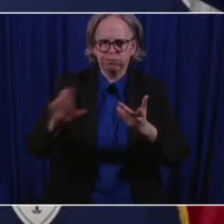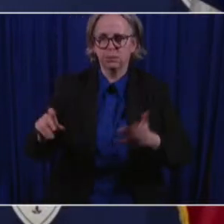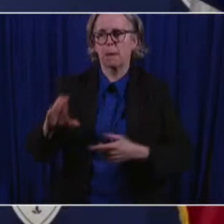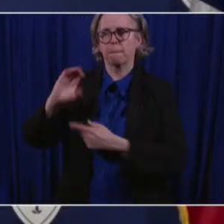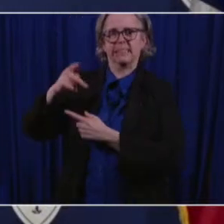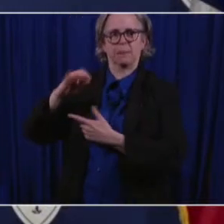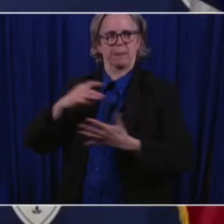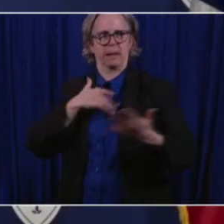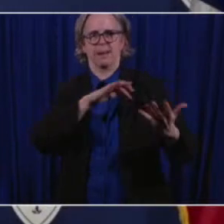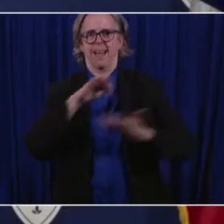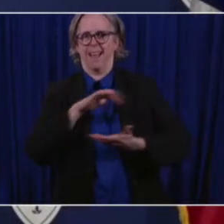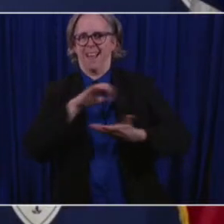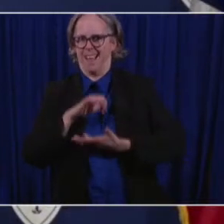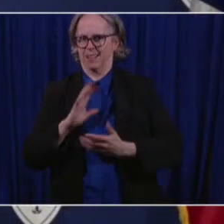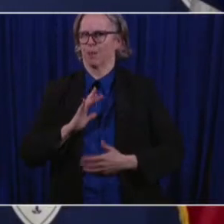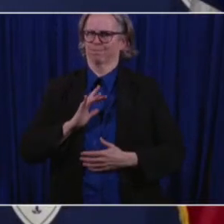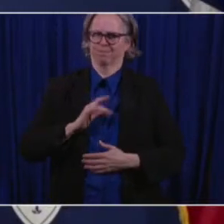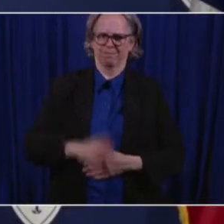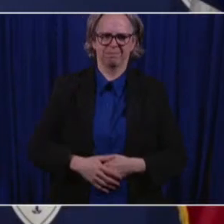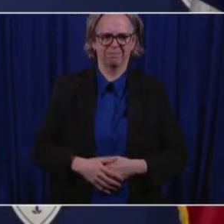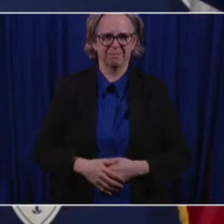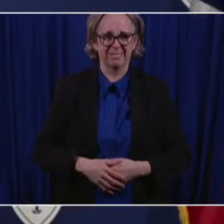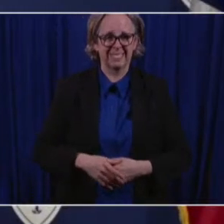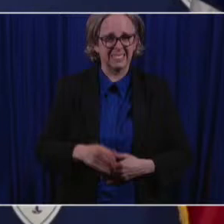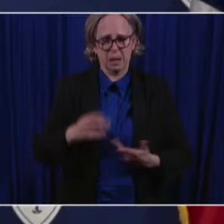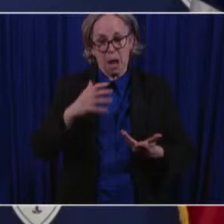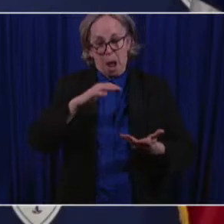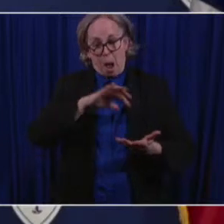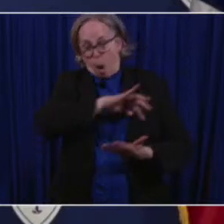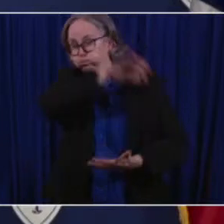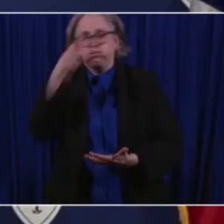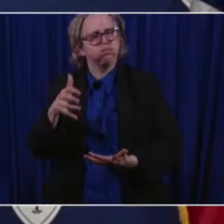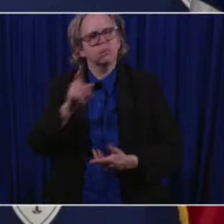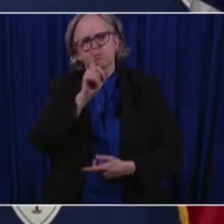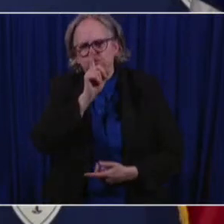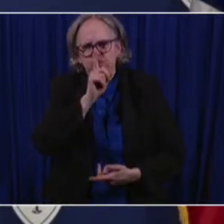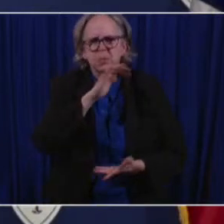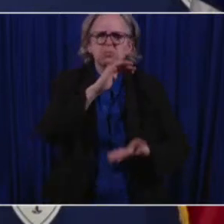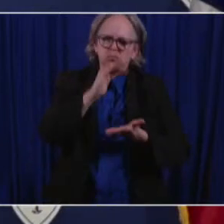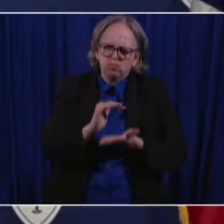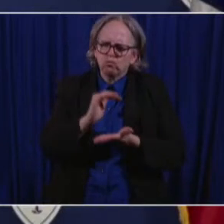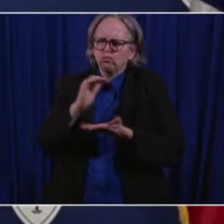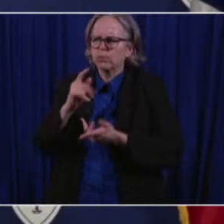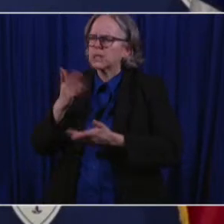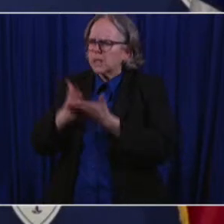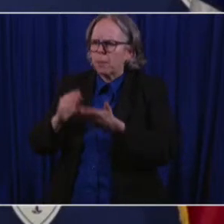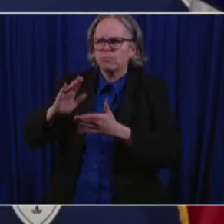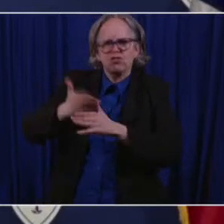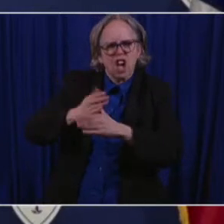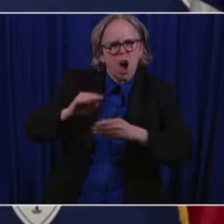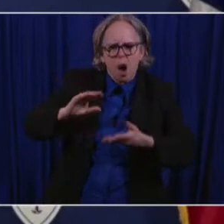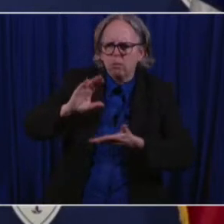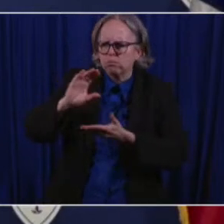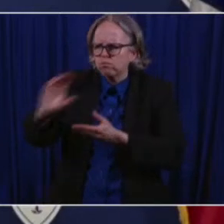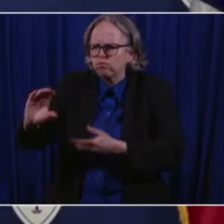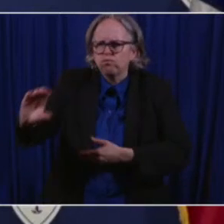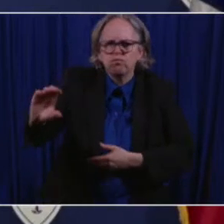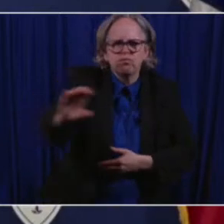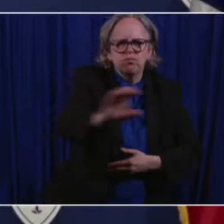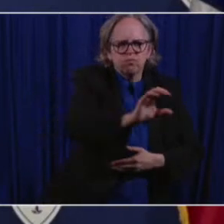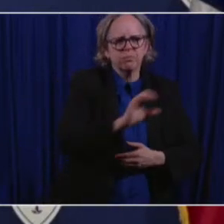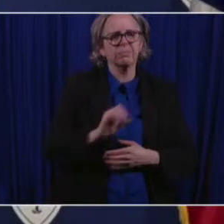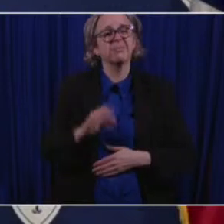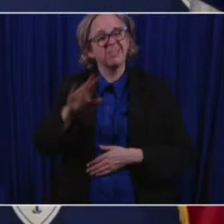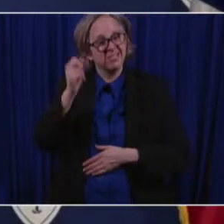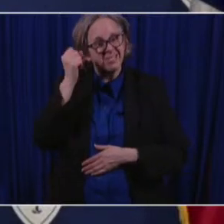in a week. But we're going to monitor that. We're going to see how that works. But we have a lot of primary care physicians. I don't have the number